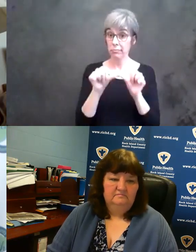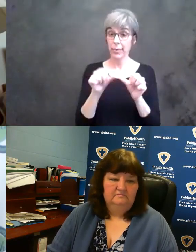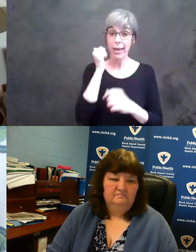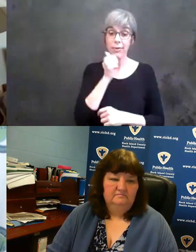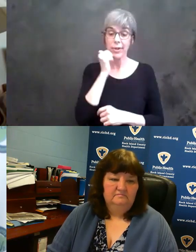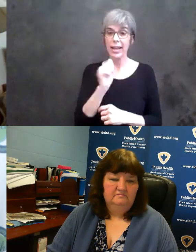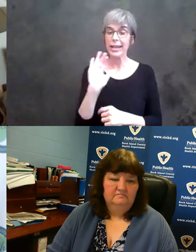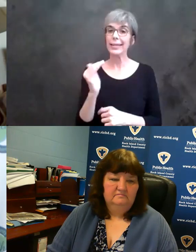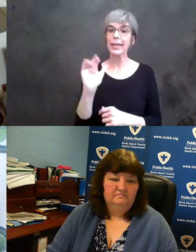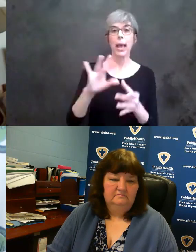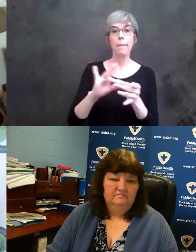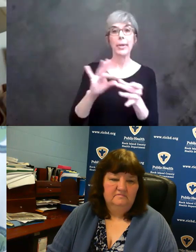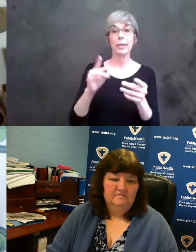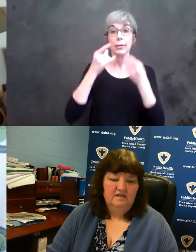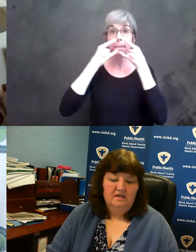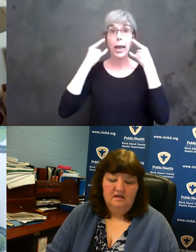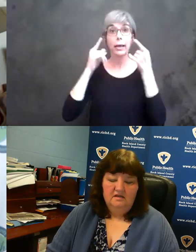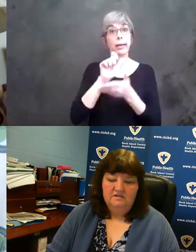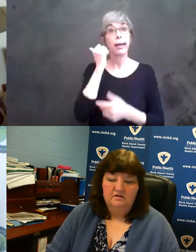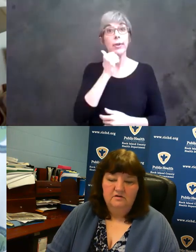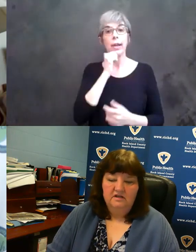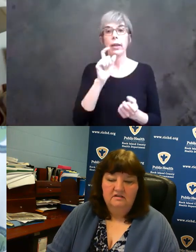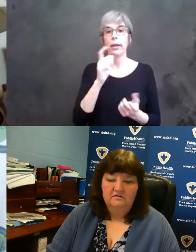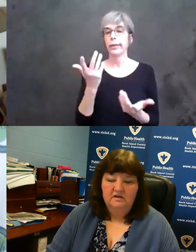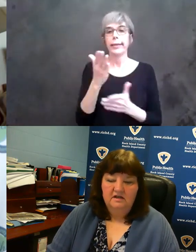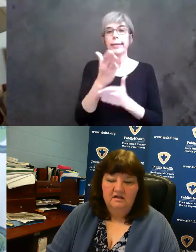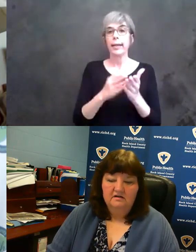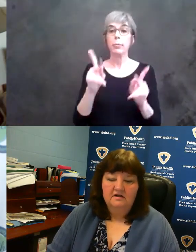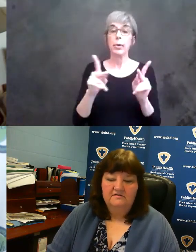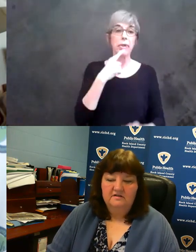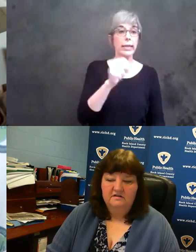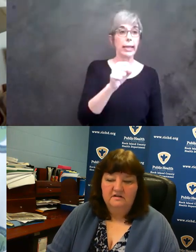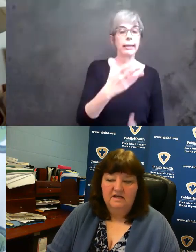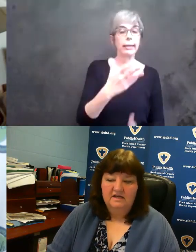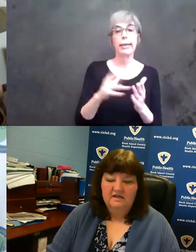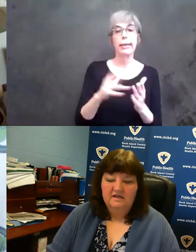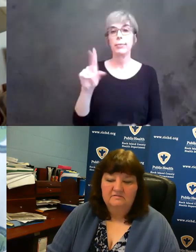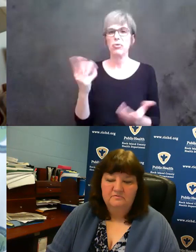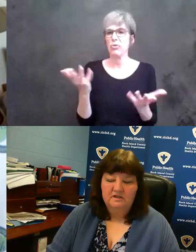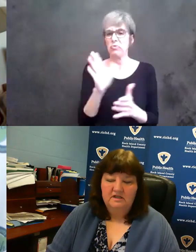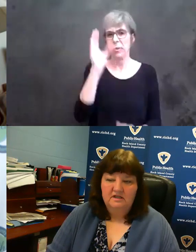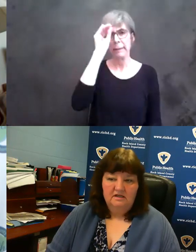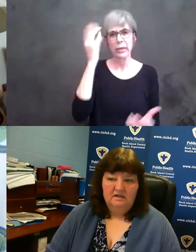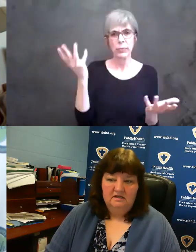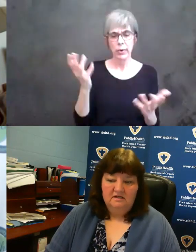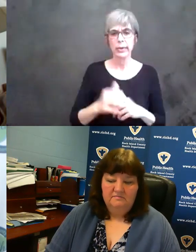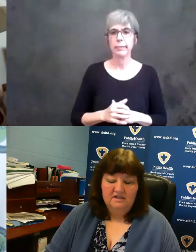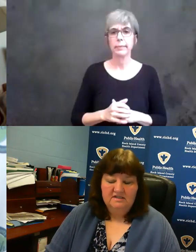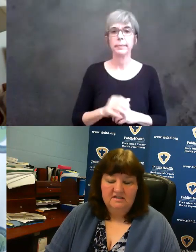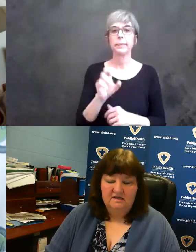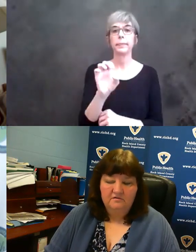day. What do local health officials think about masks? So in Illinois, our governor has